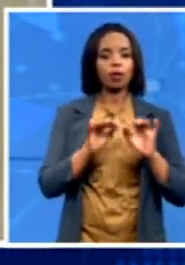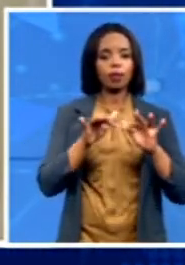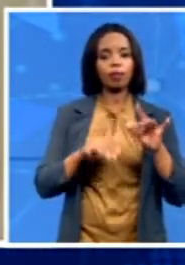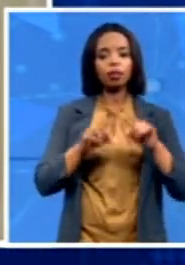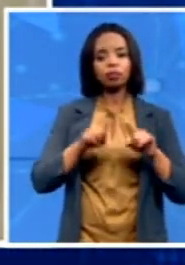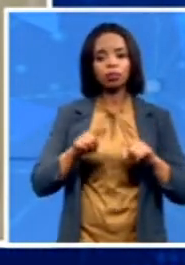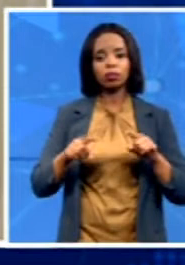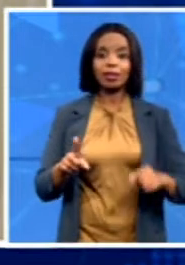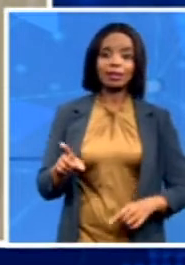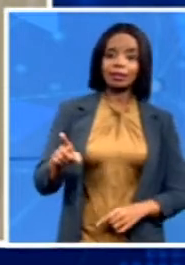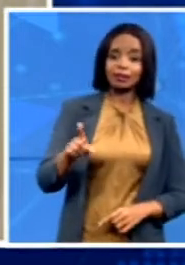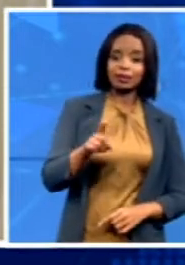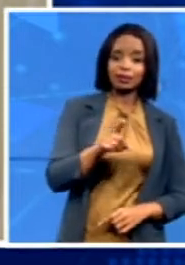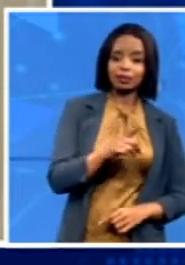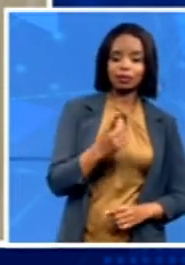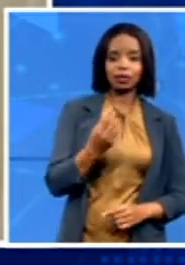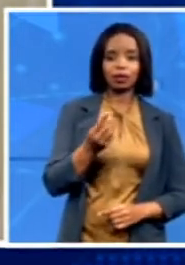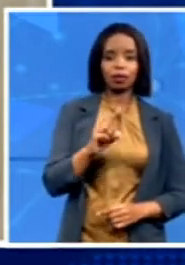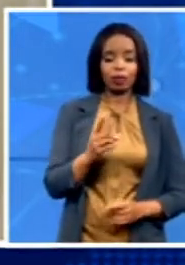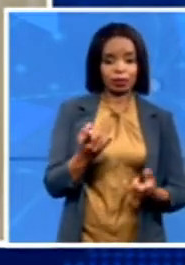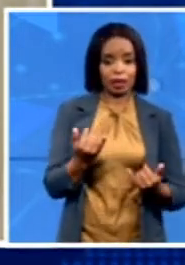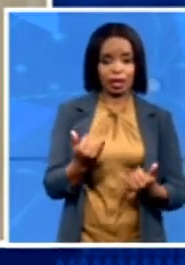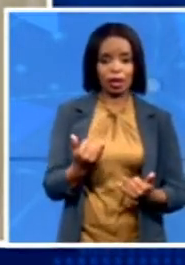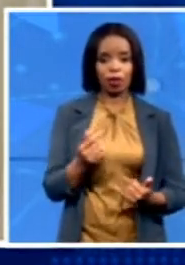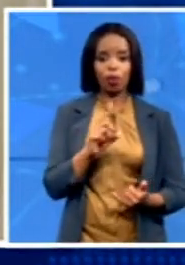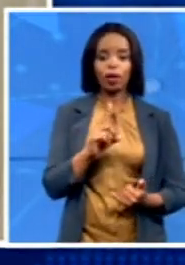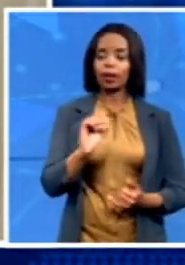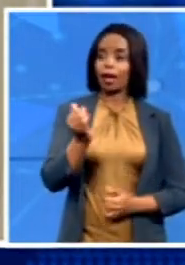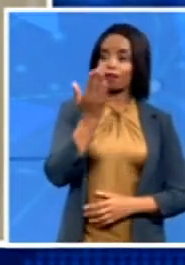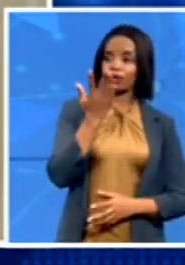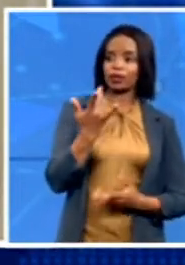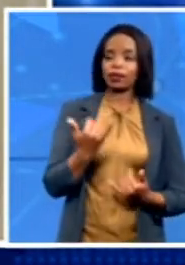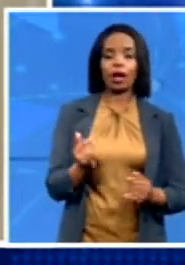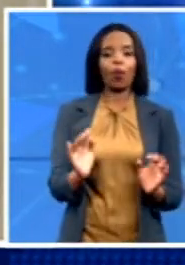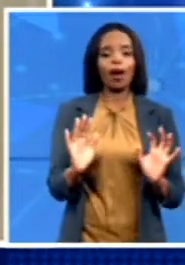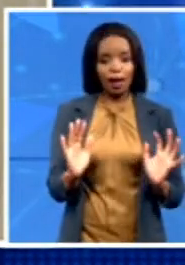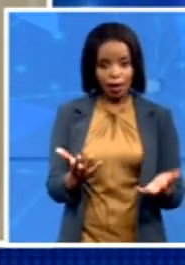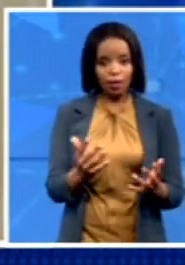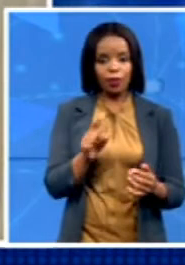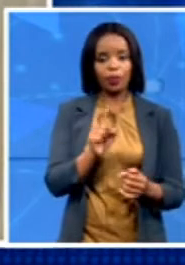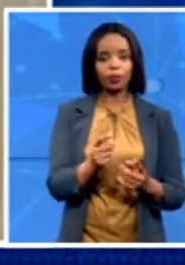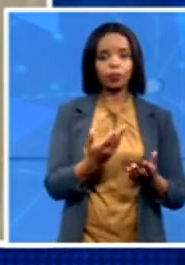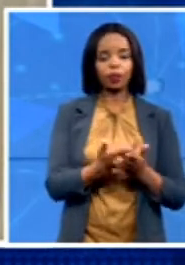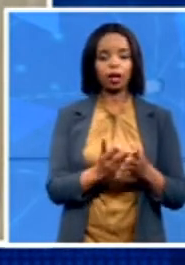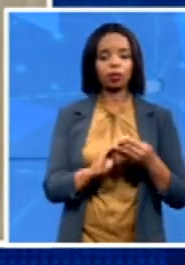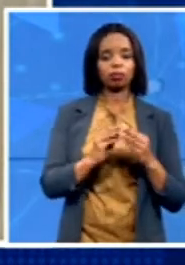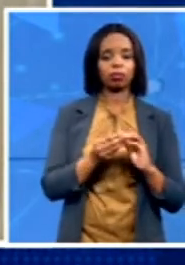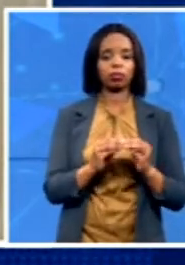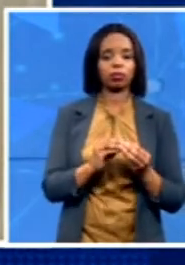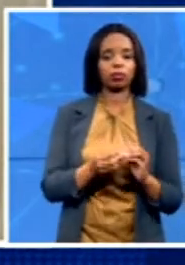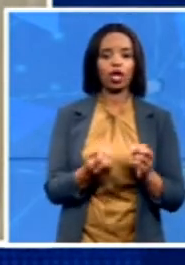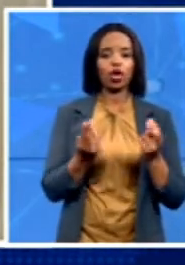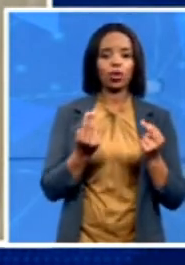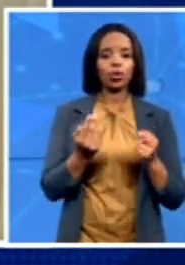current state, and how that can shape a new plan that can take the country forward. We have lost a lot